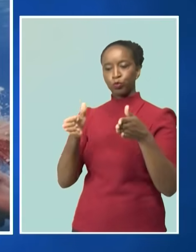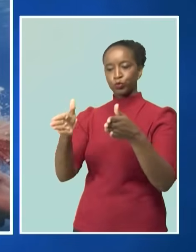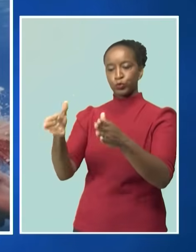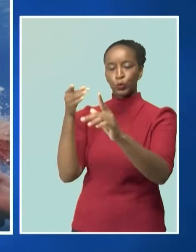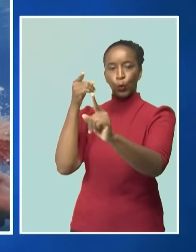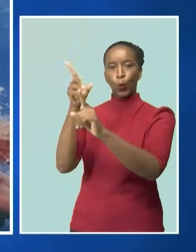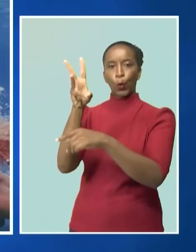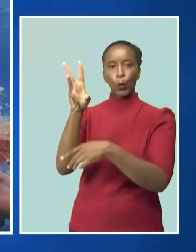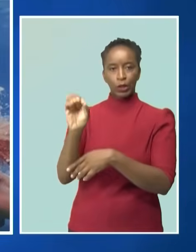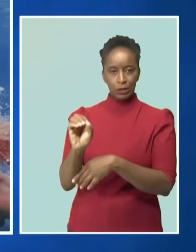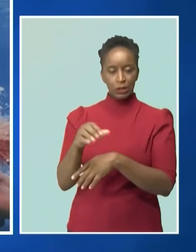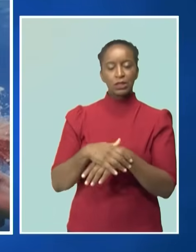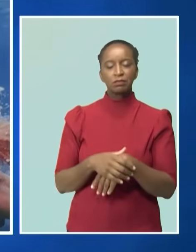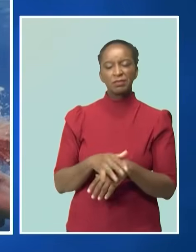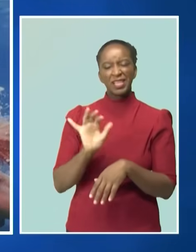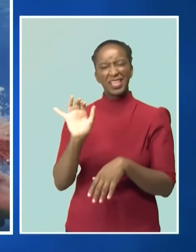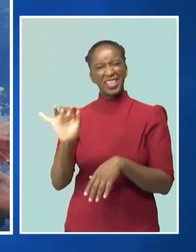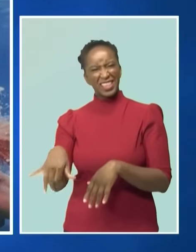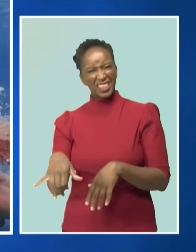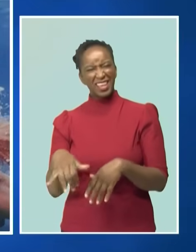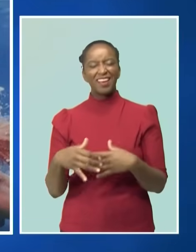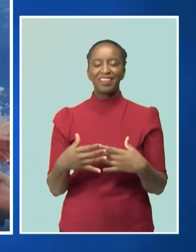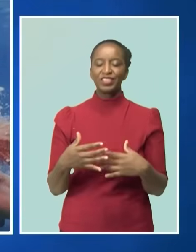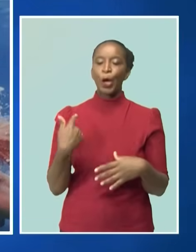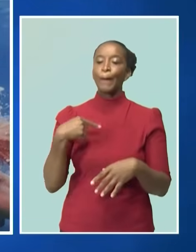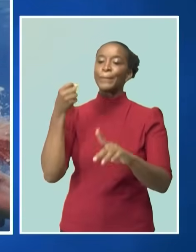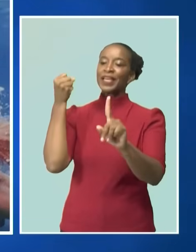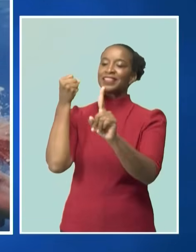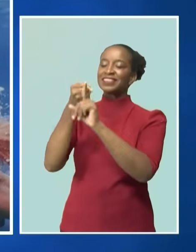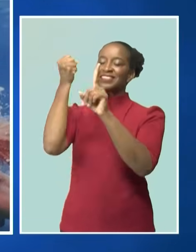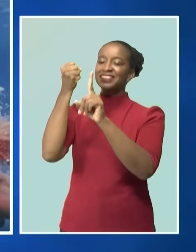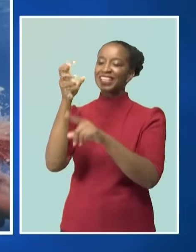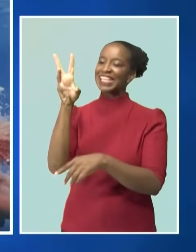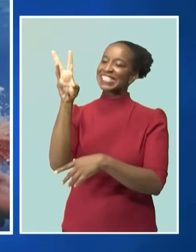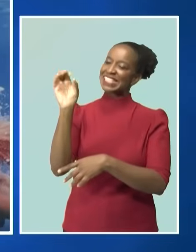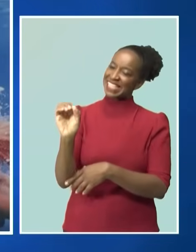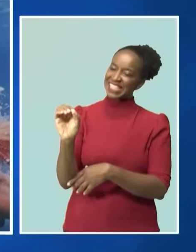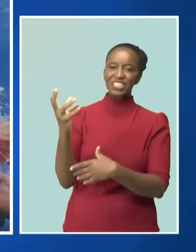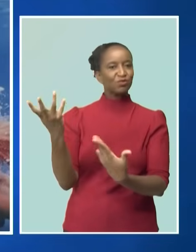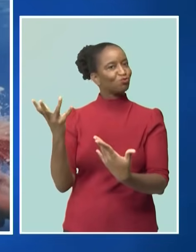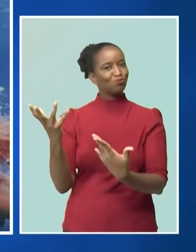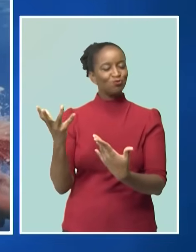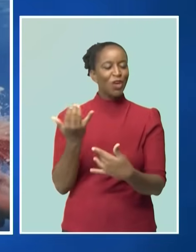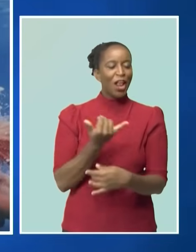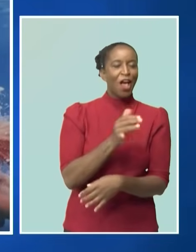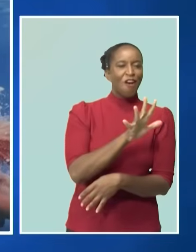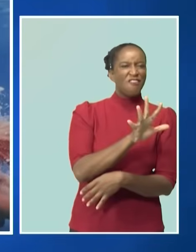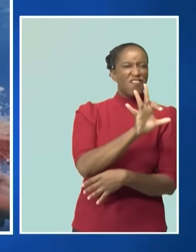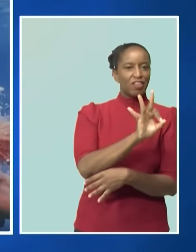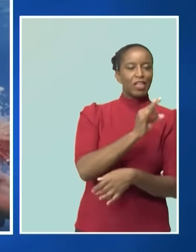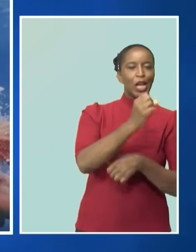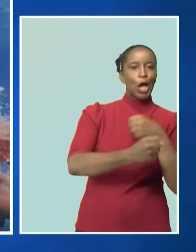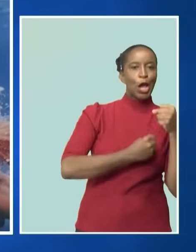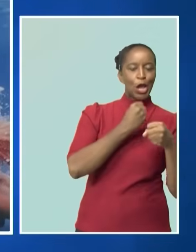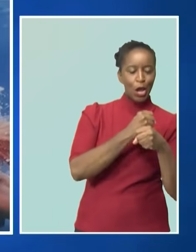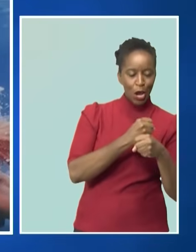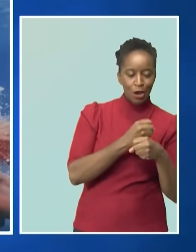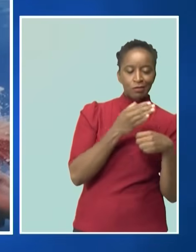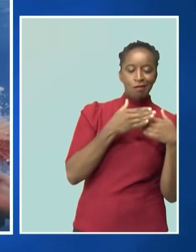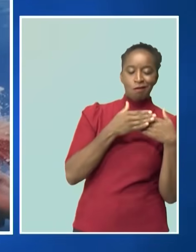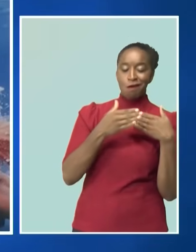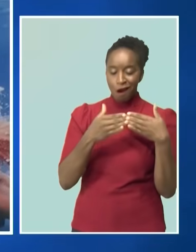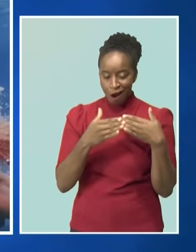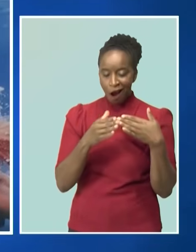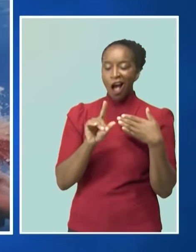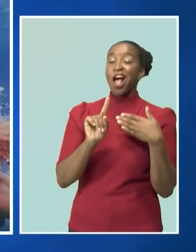the year you celebrate. When you finish your first year of birth, you're into your second year. When we finish the 59th year